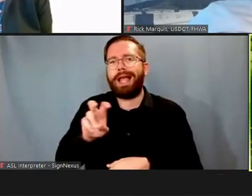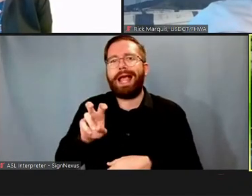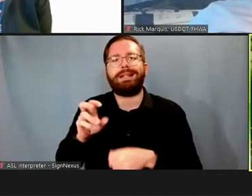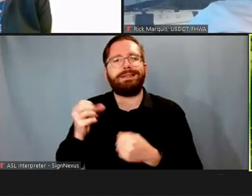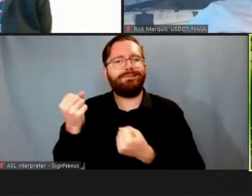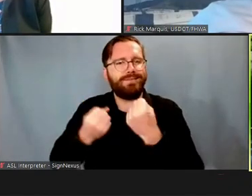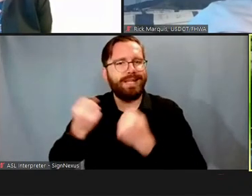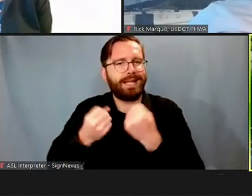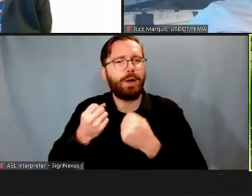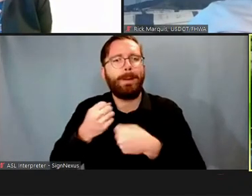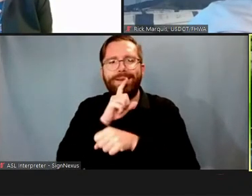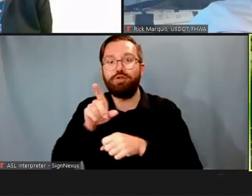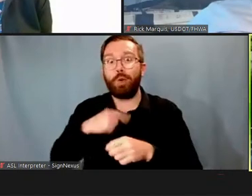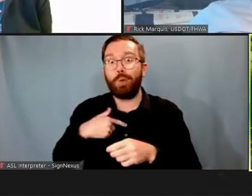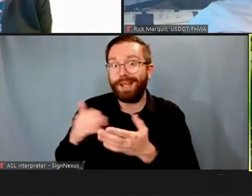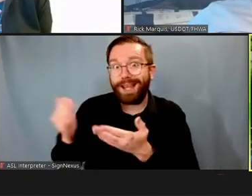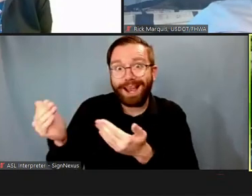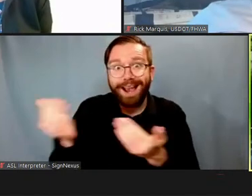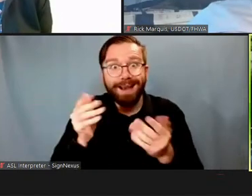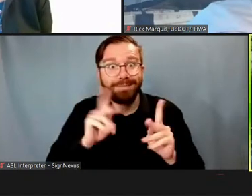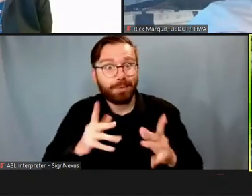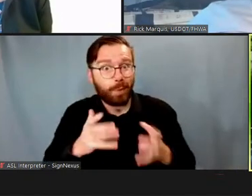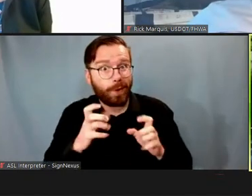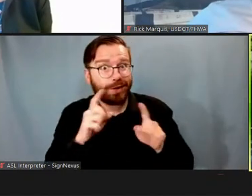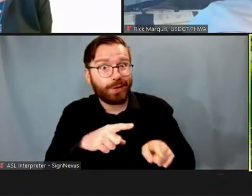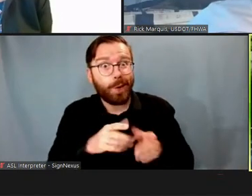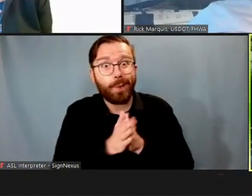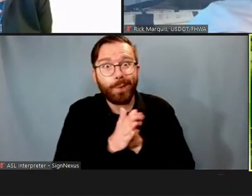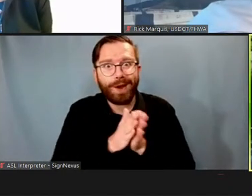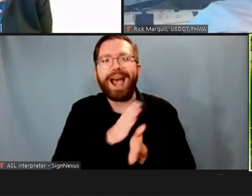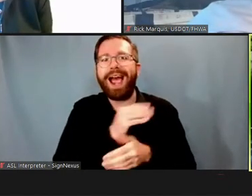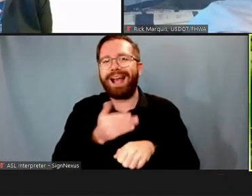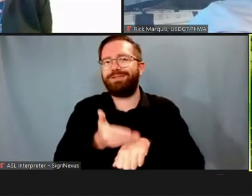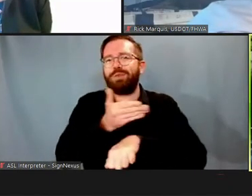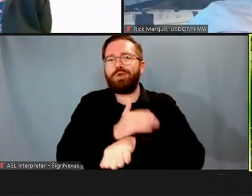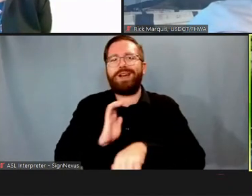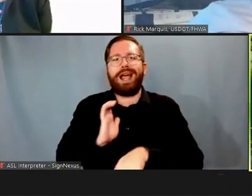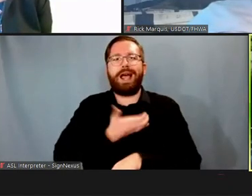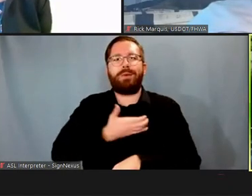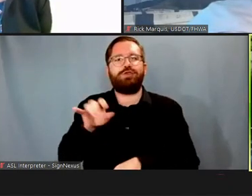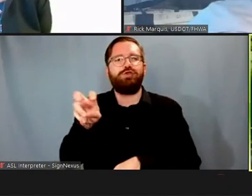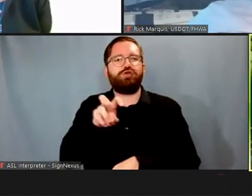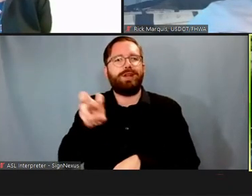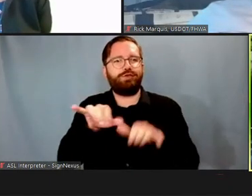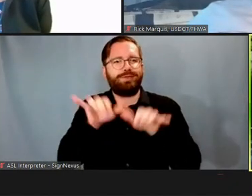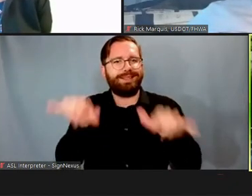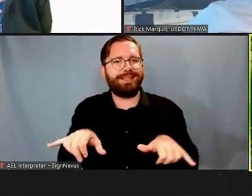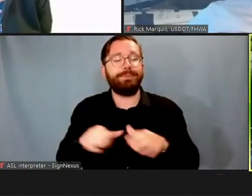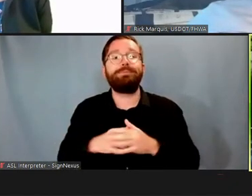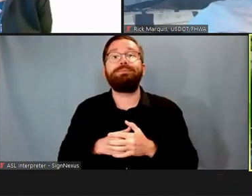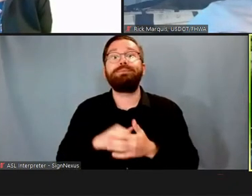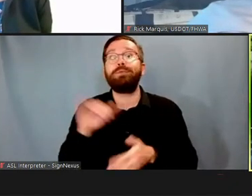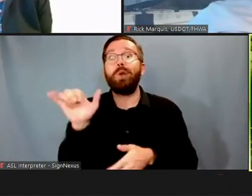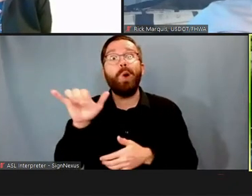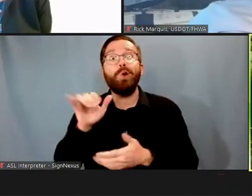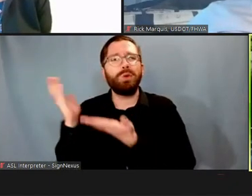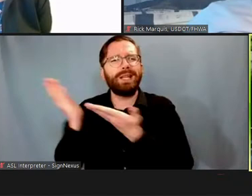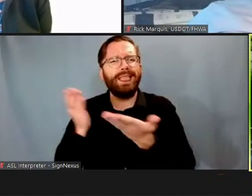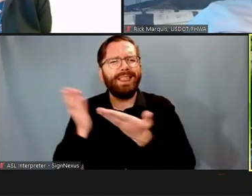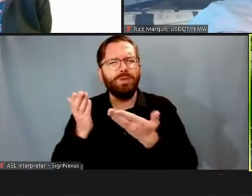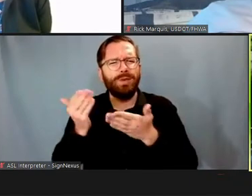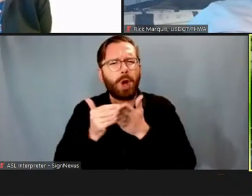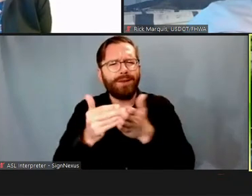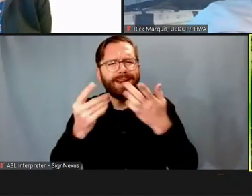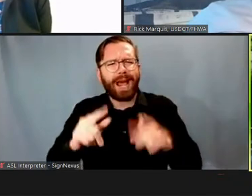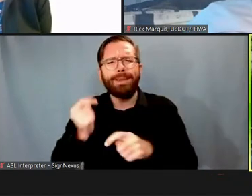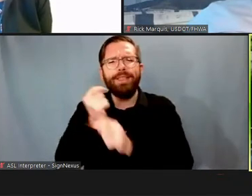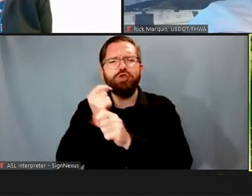revenue congestion can be further improved by trucks not being double parked for deliveries and blocking streets and